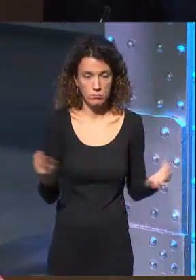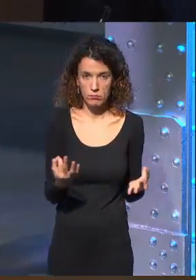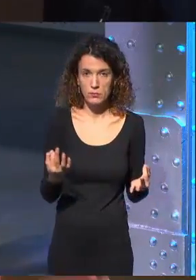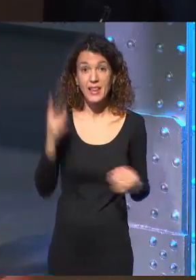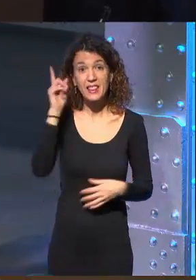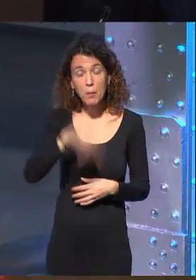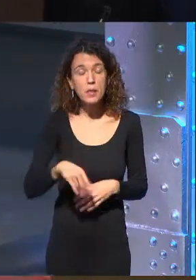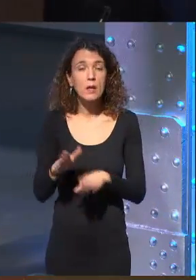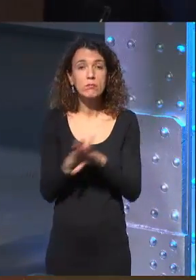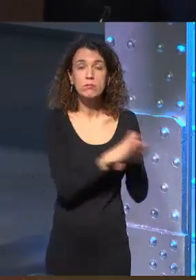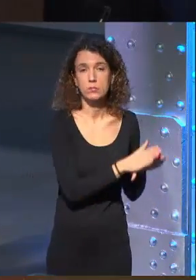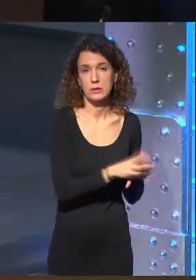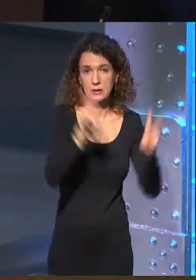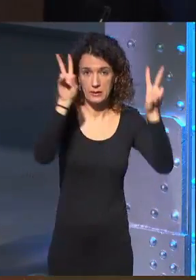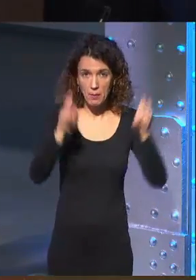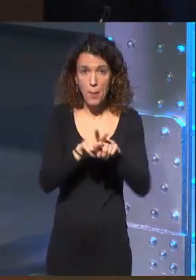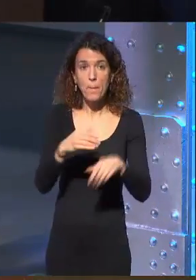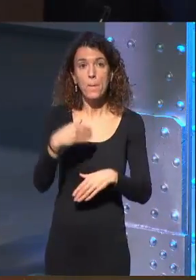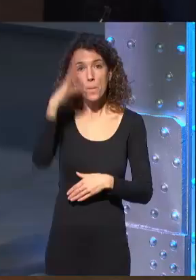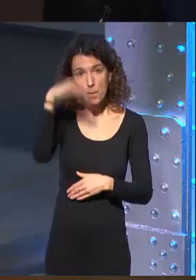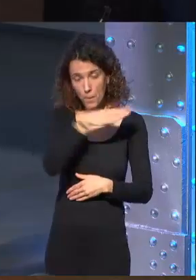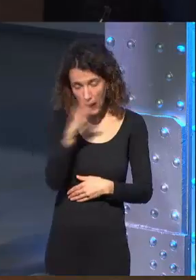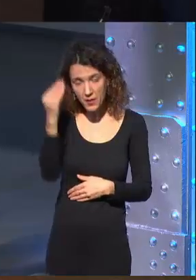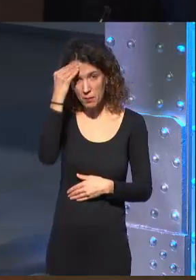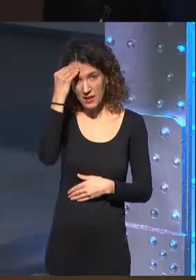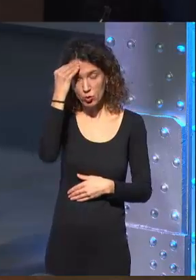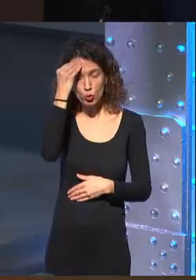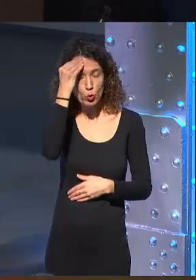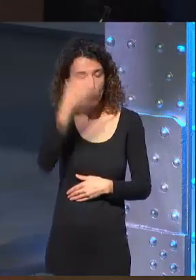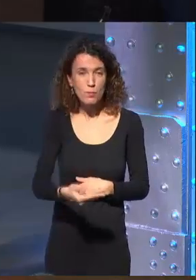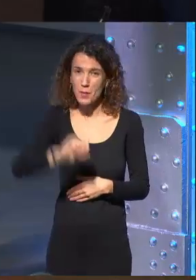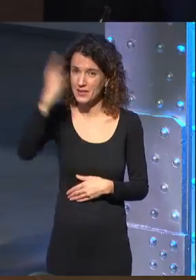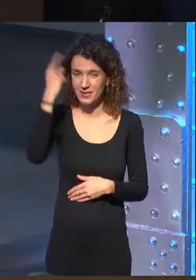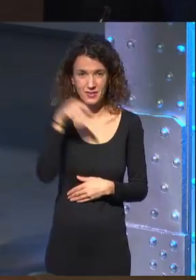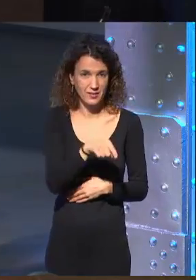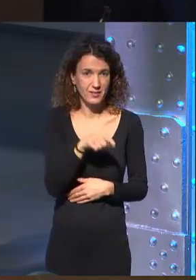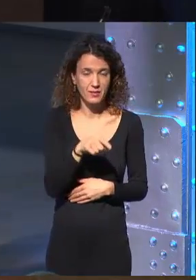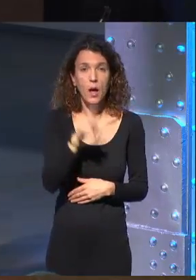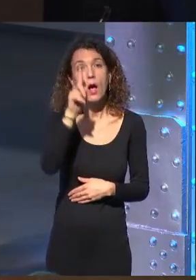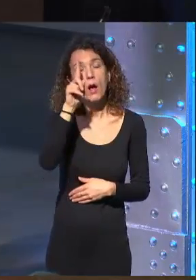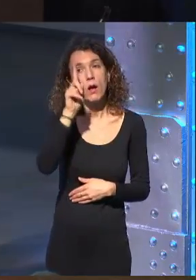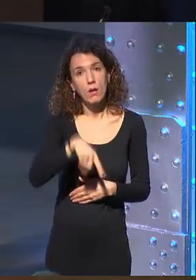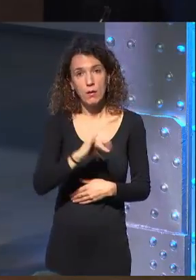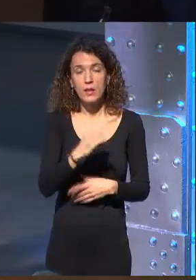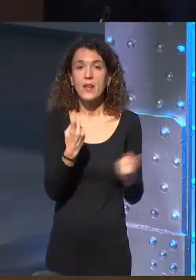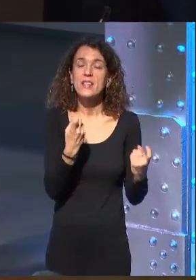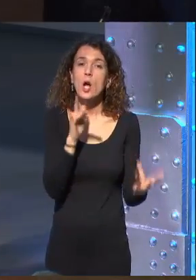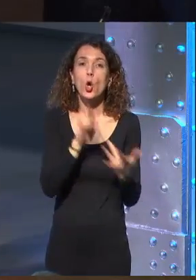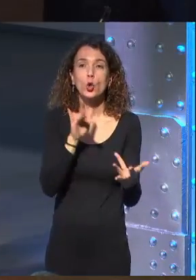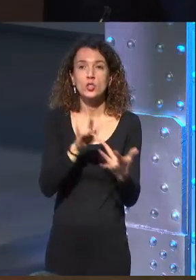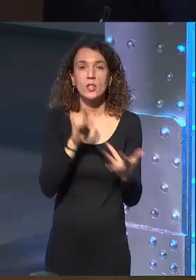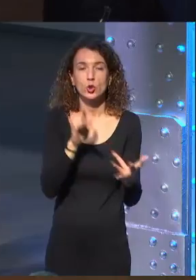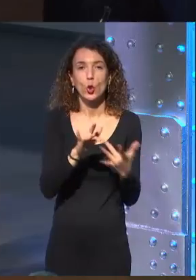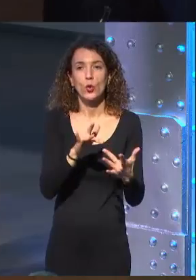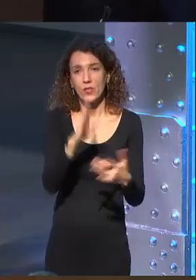coming into these type of conferences. This is necessary. And also it's the role of the parents that I